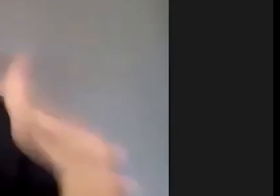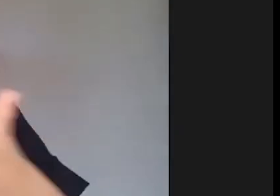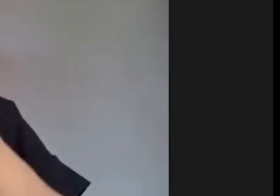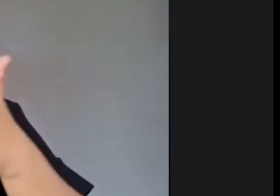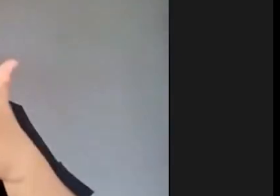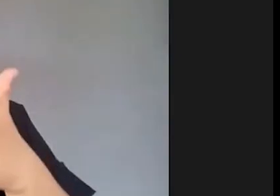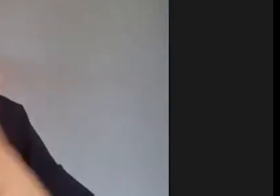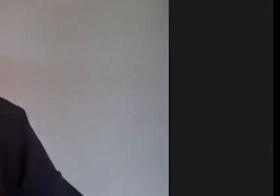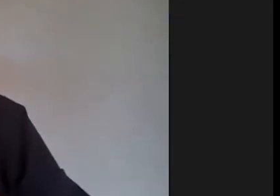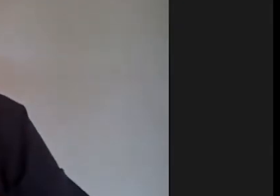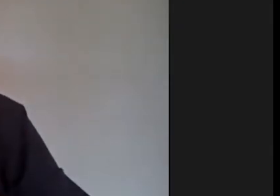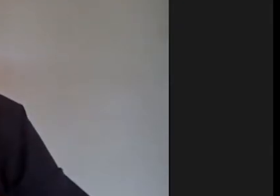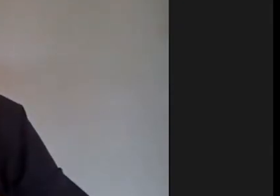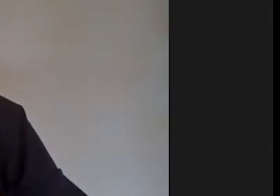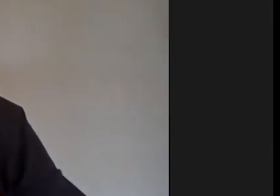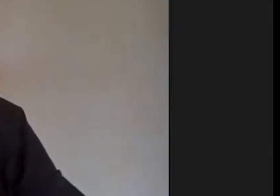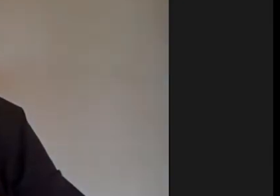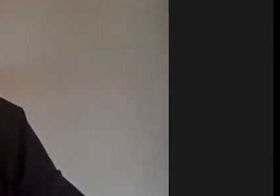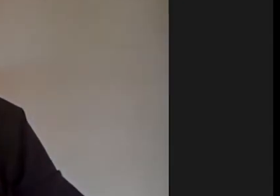you will get a certificate.